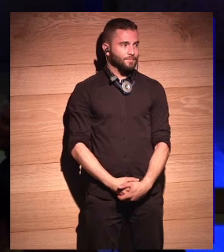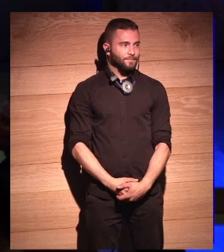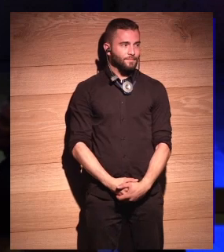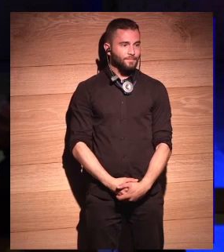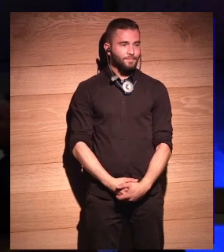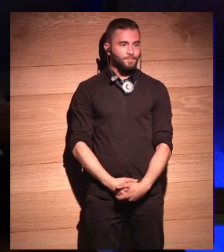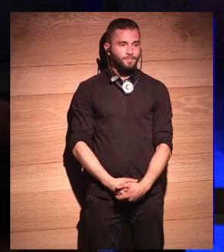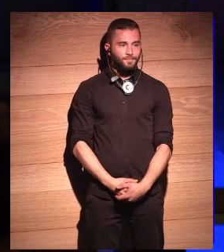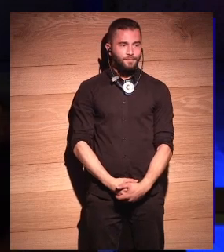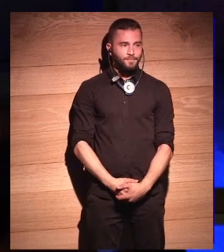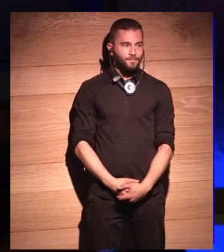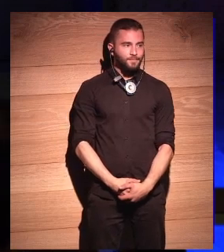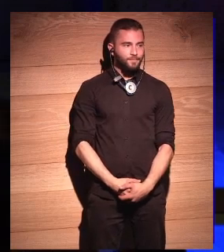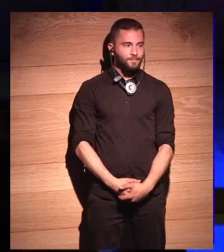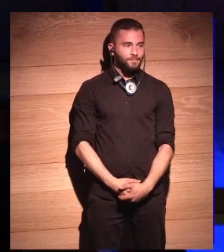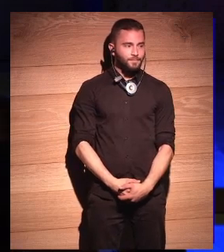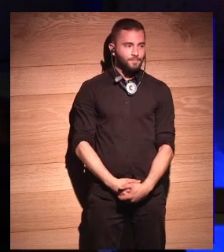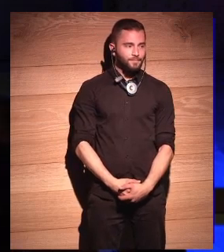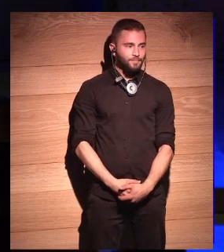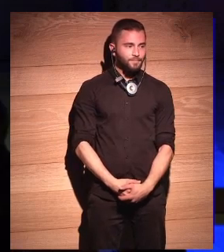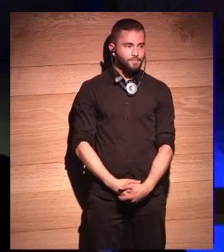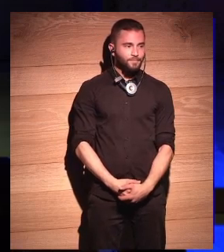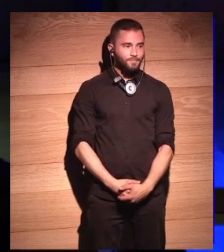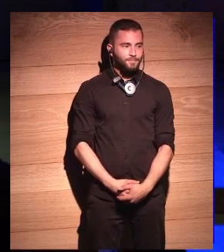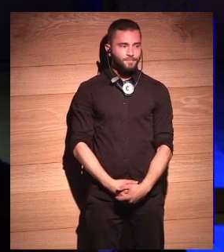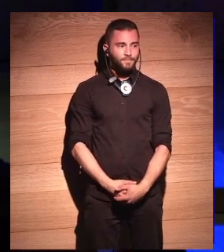Huh? There is one.